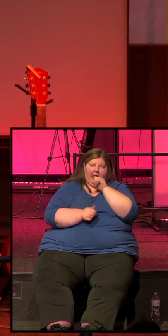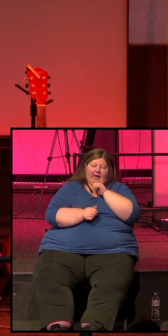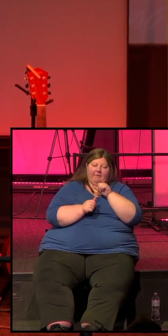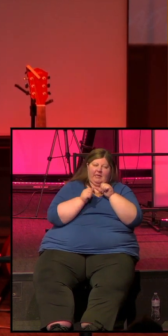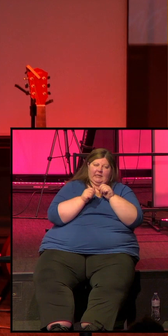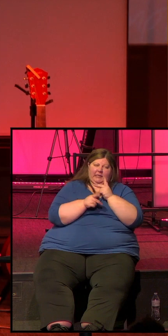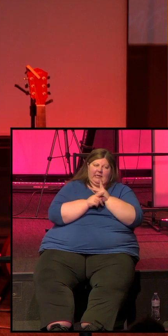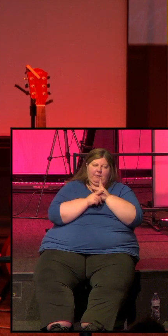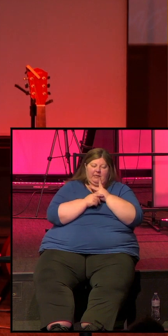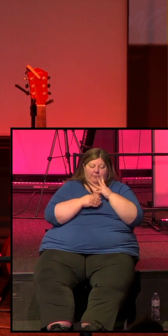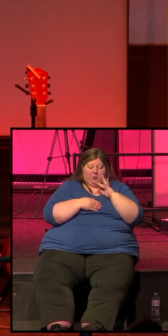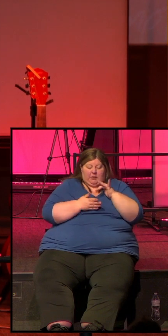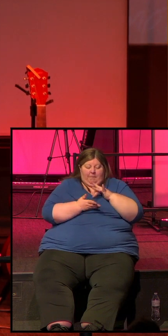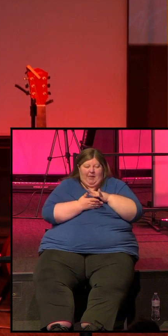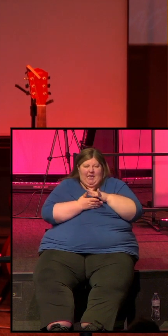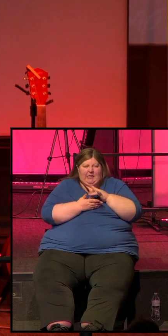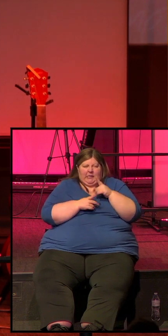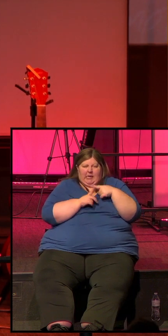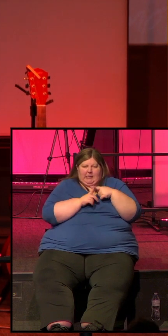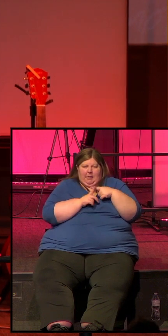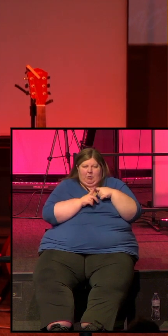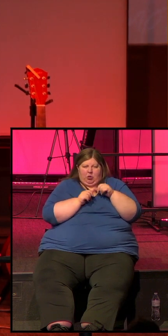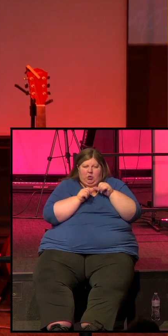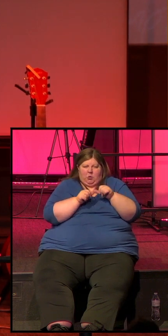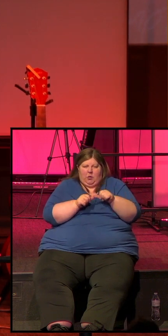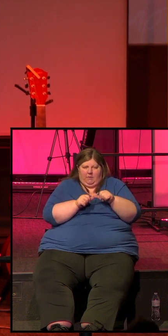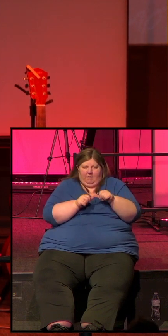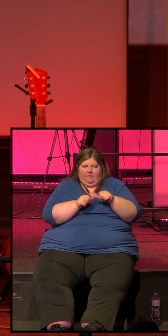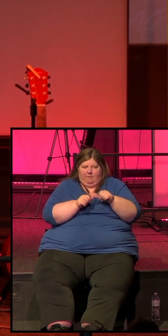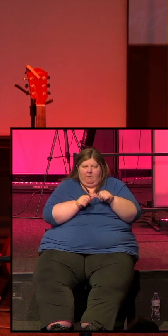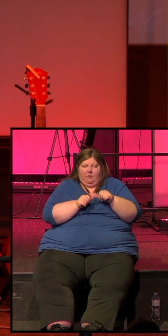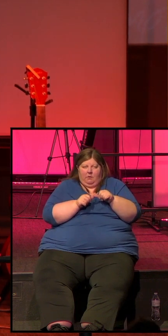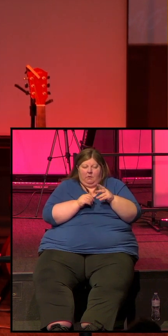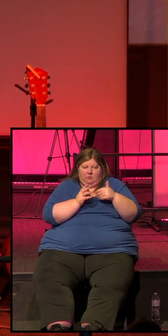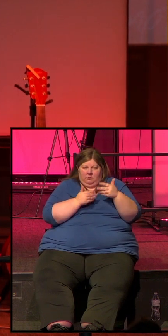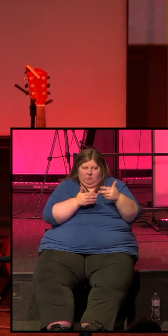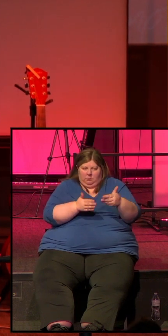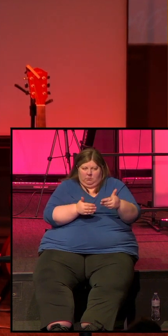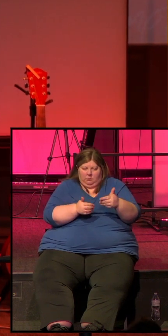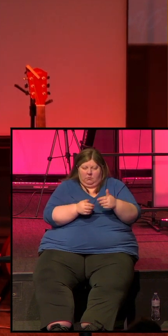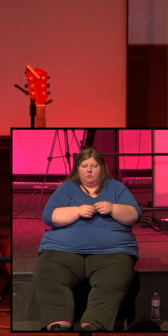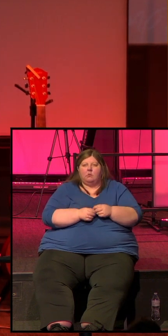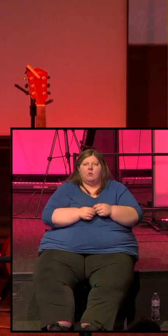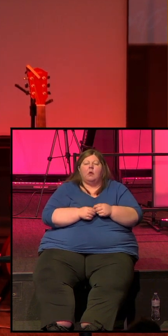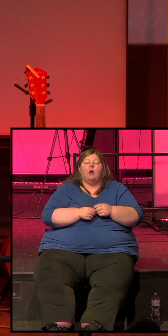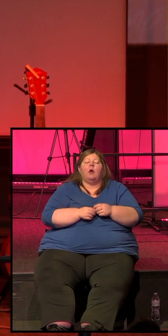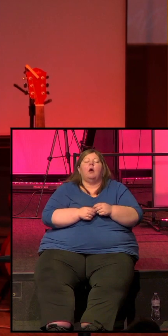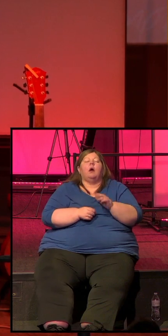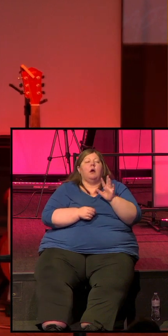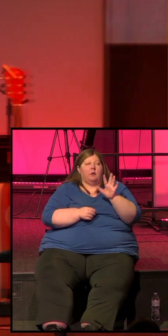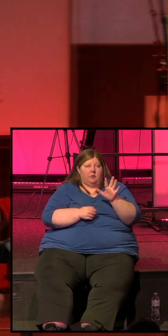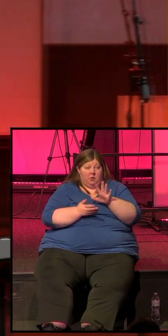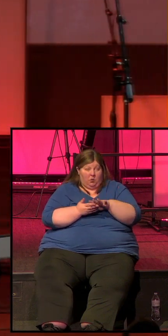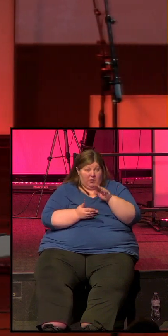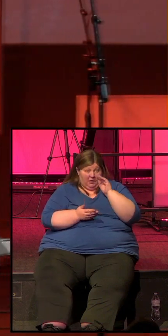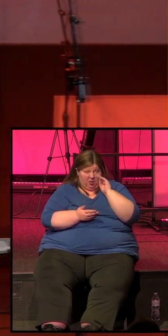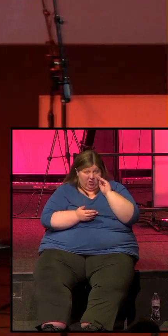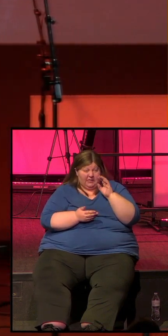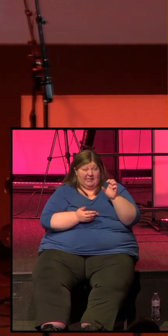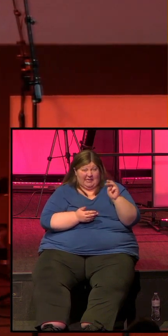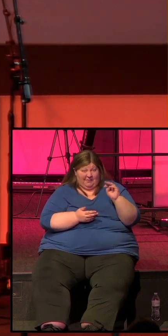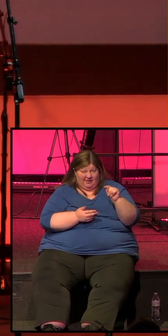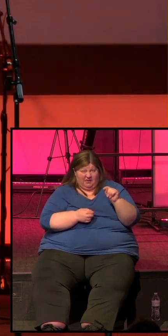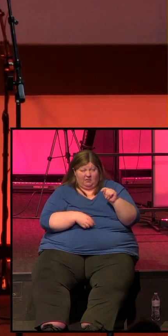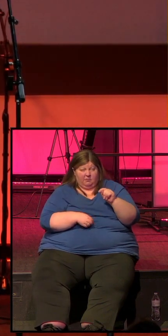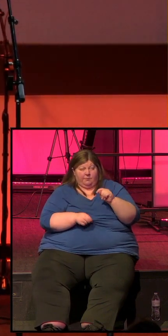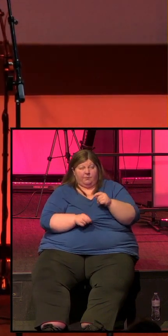most core temperature so that you can survive for an extended period of time. So here's what we learned as EMTs,